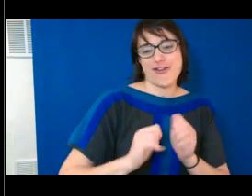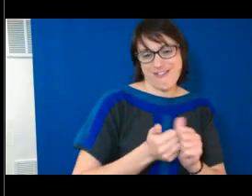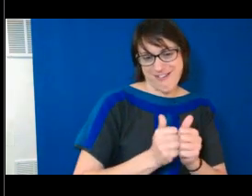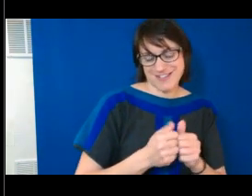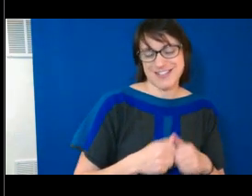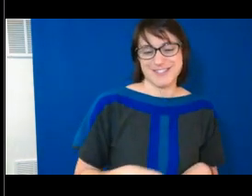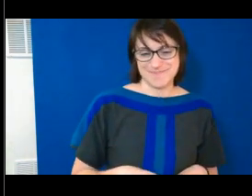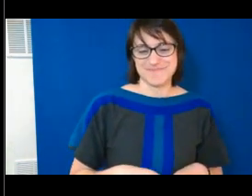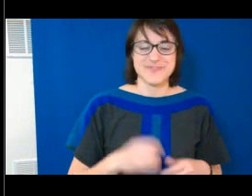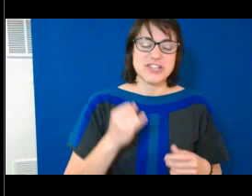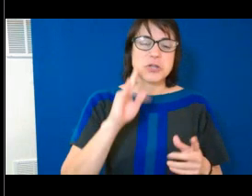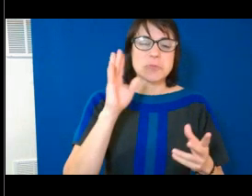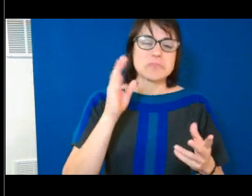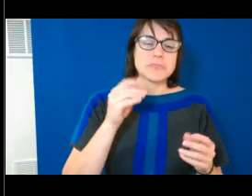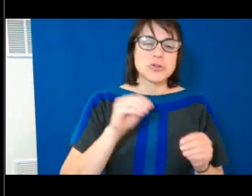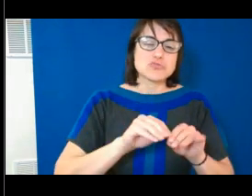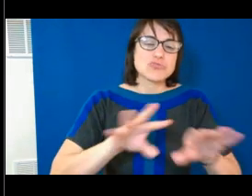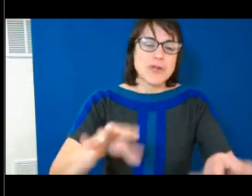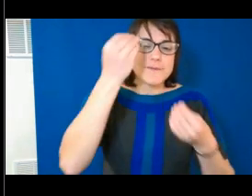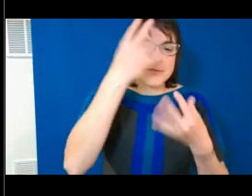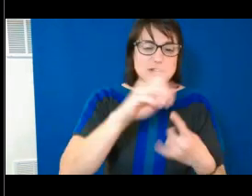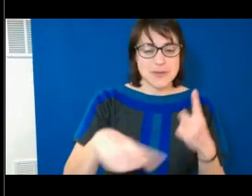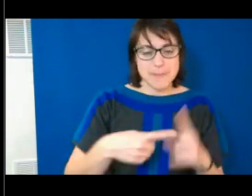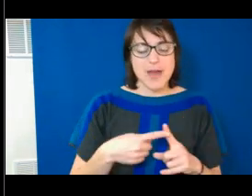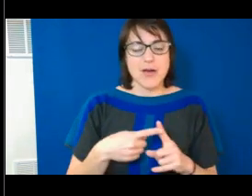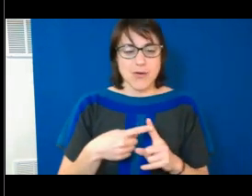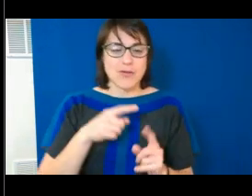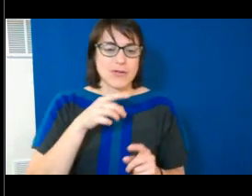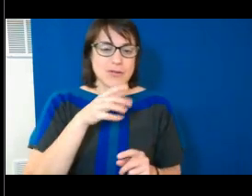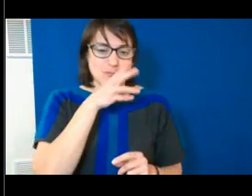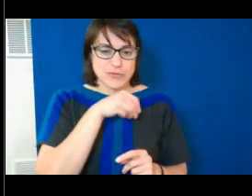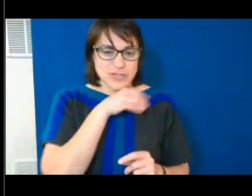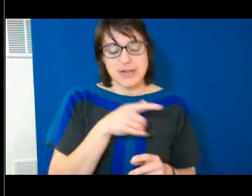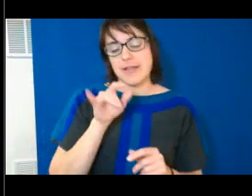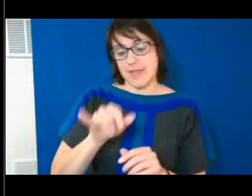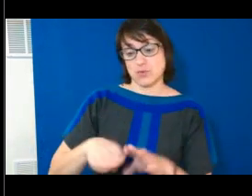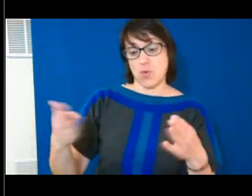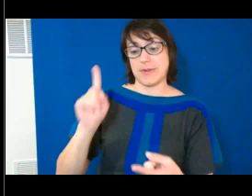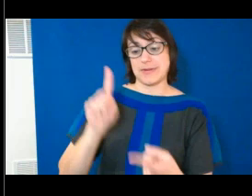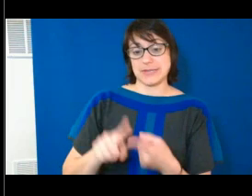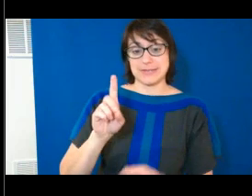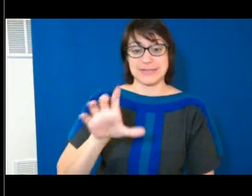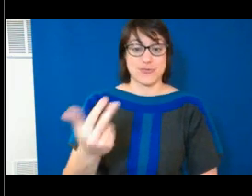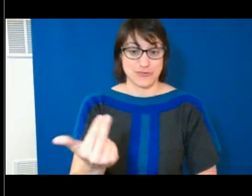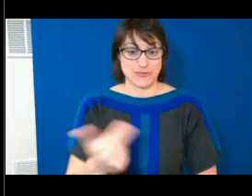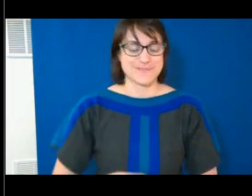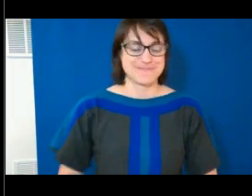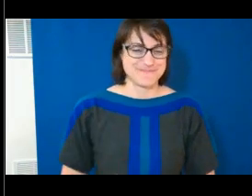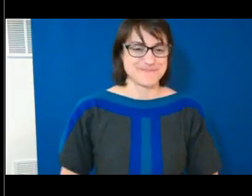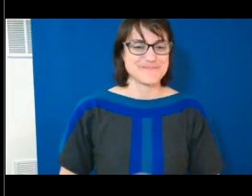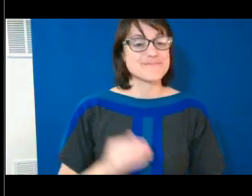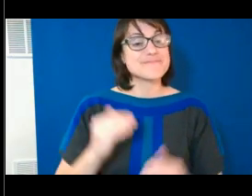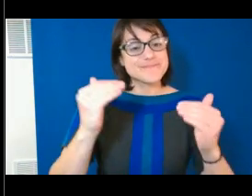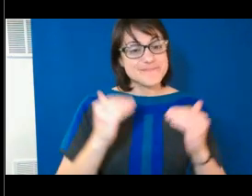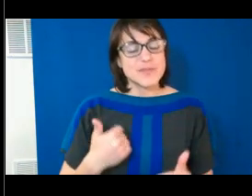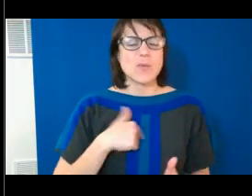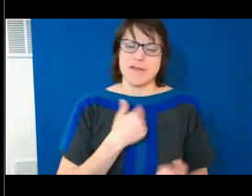is open right now through December 13th. Next slide. We have a variety of